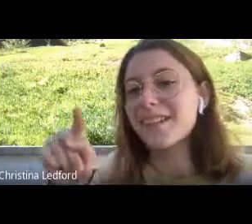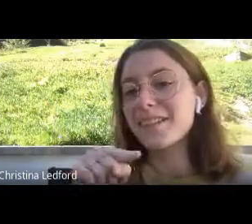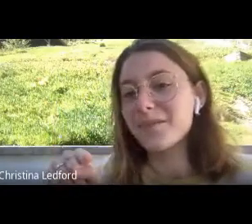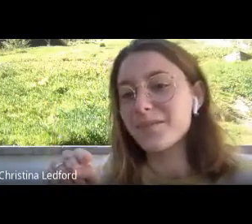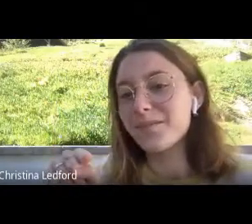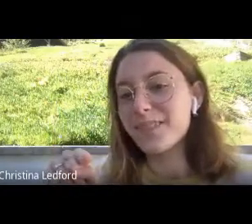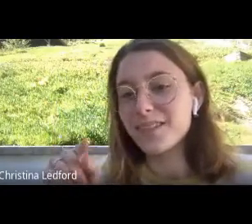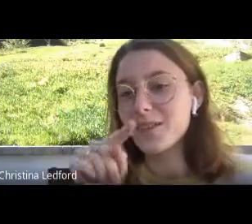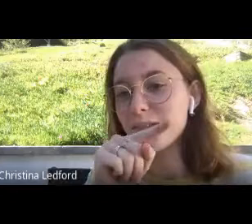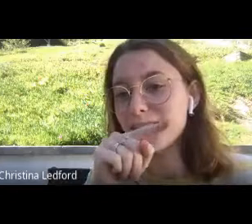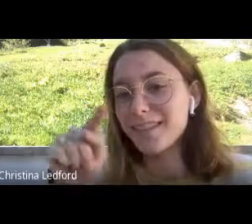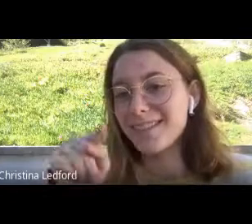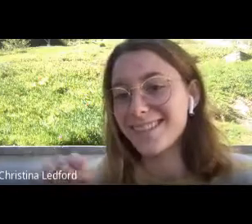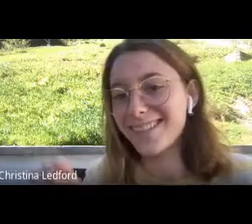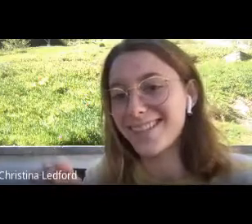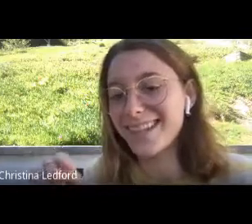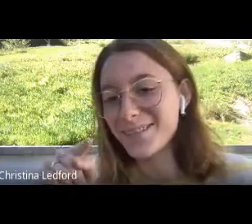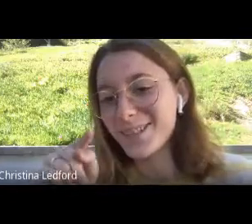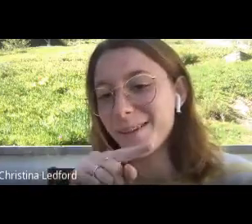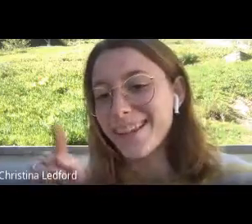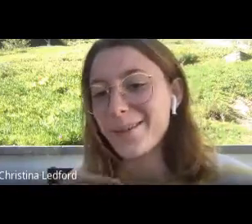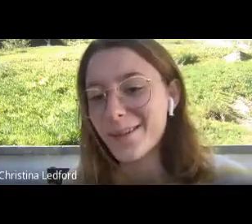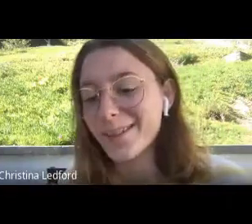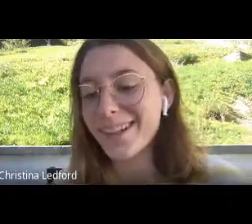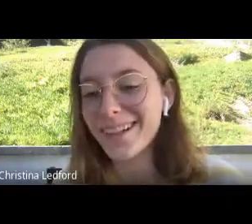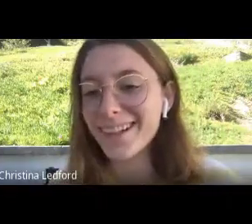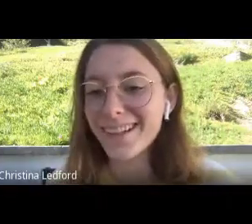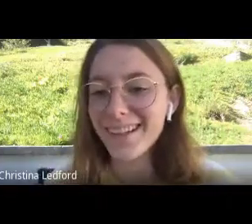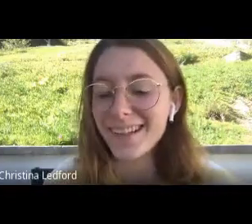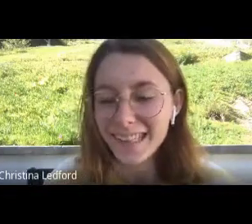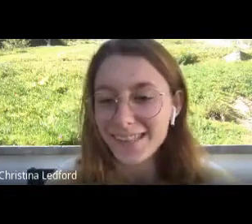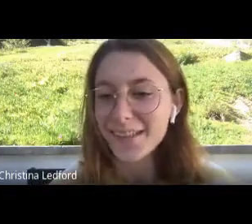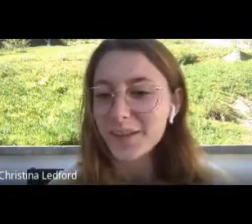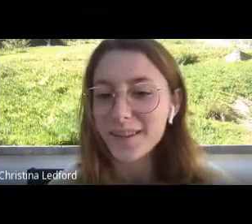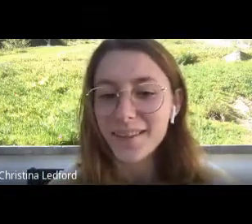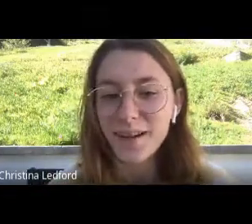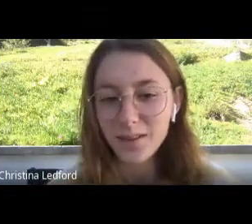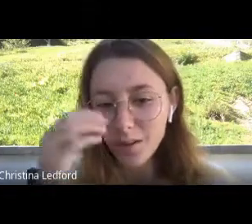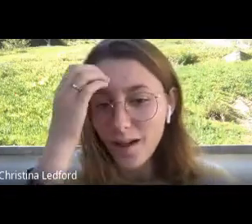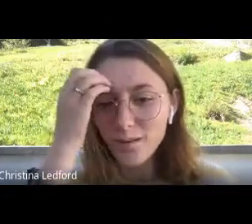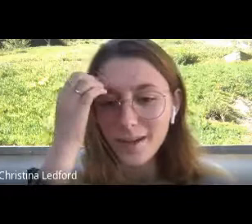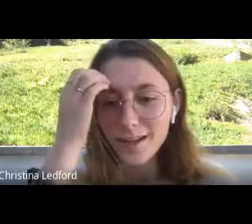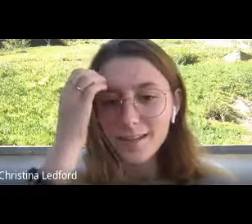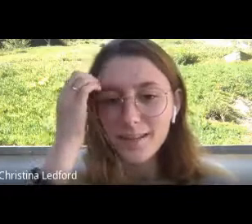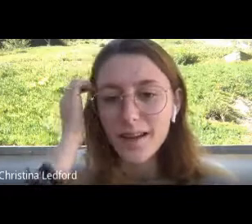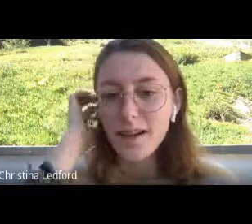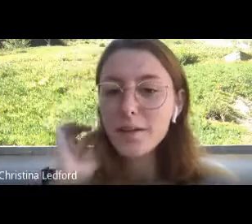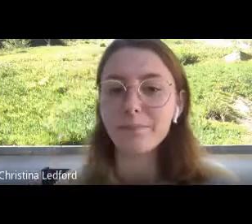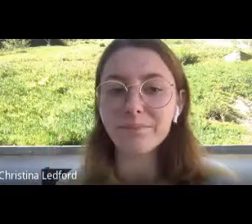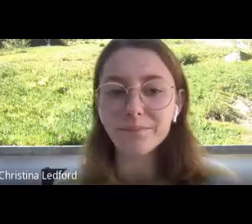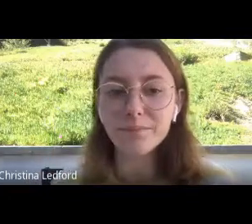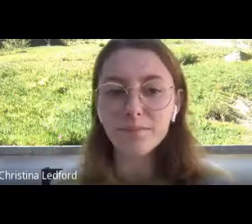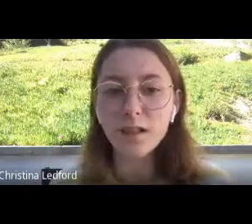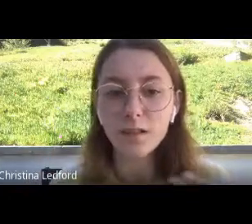And then Z. So you just kind of spell it out with your finger. So that was the whole alphabet.